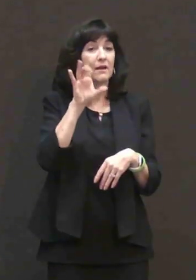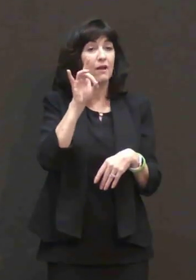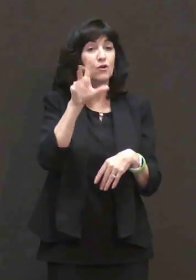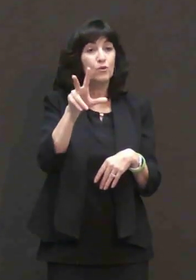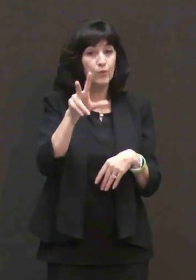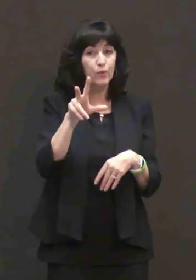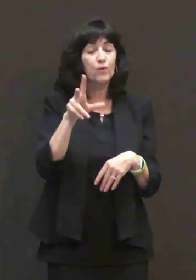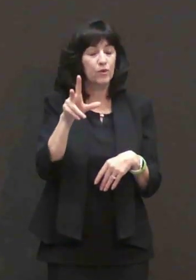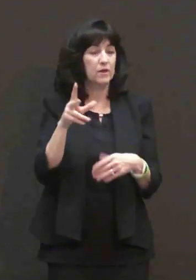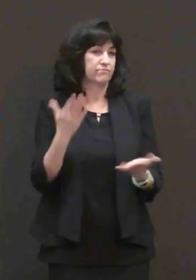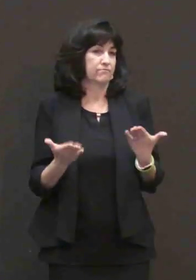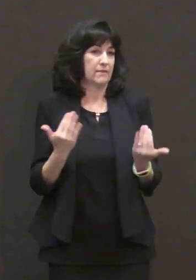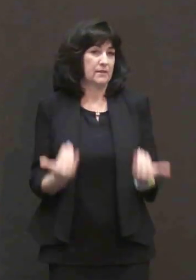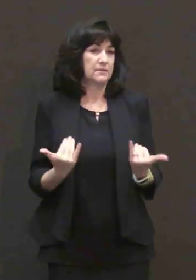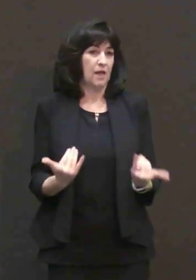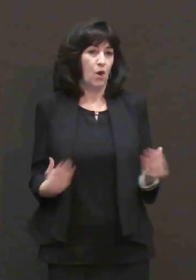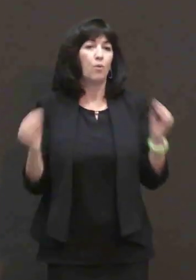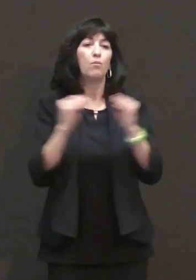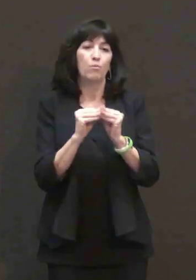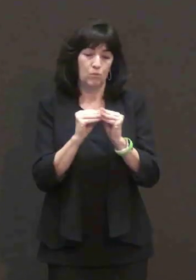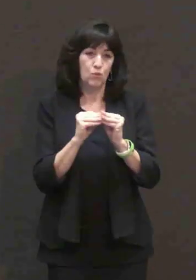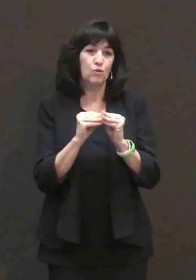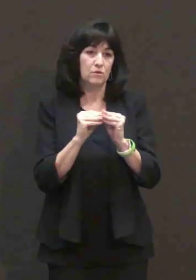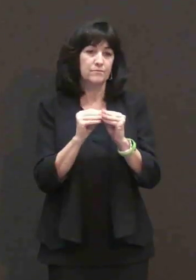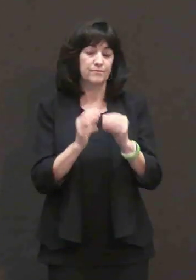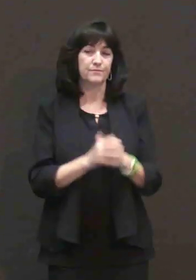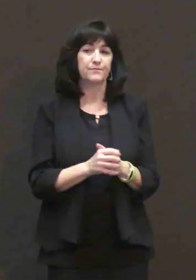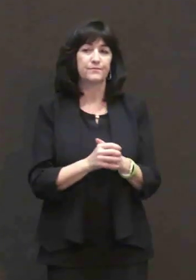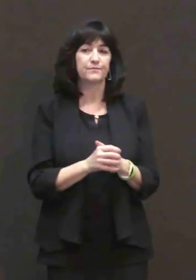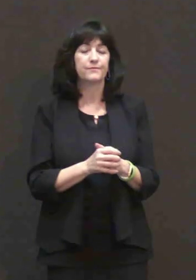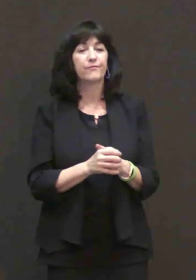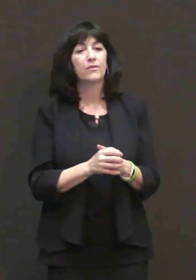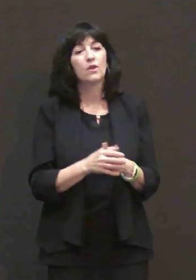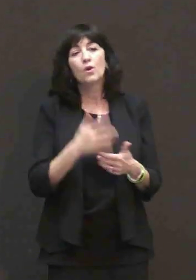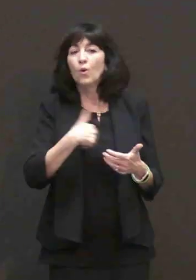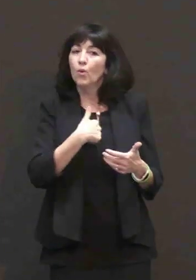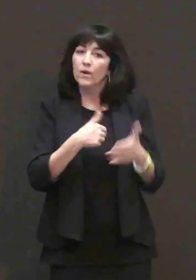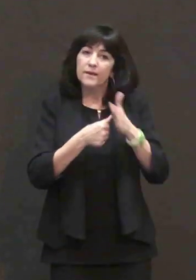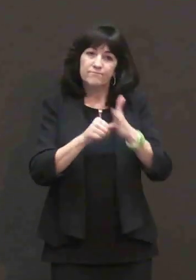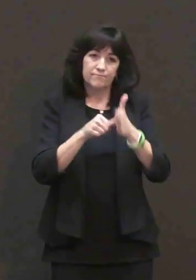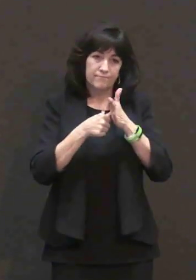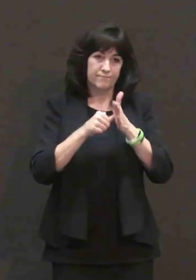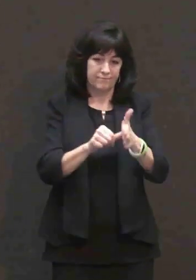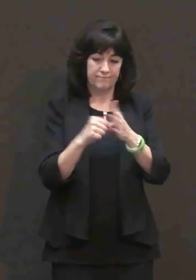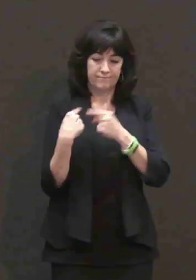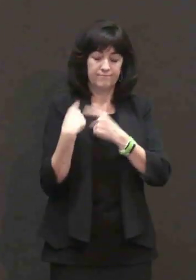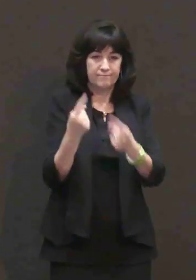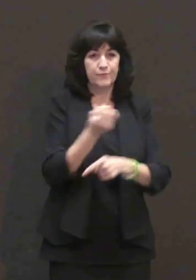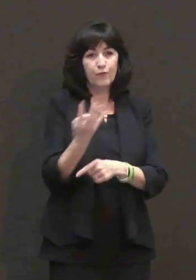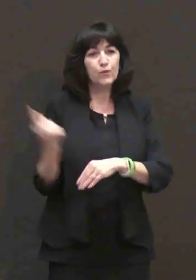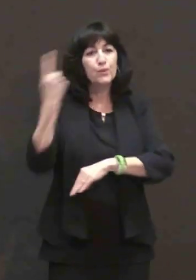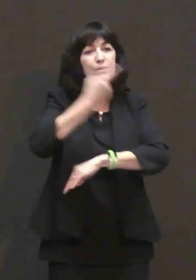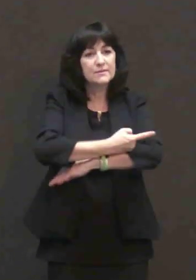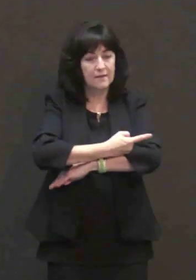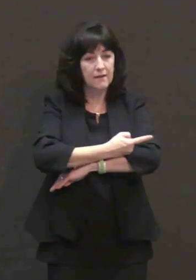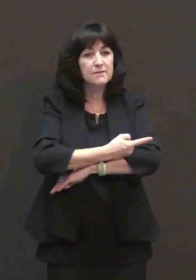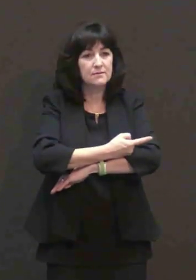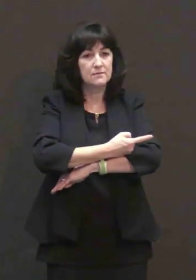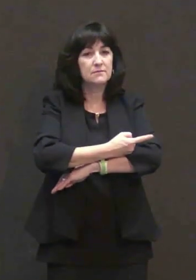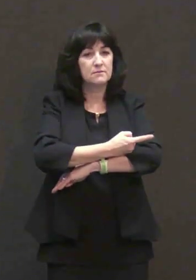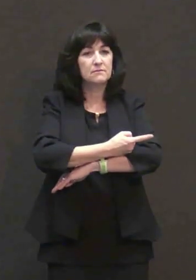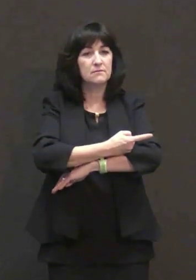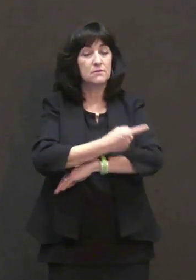1,000 cases, which really just underscores what we've been saying for the last several days, and that is that